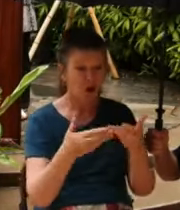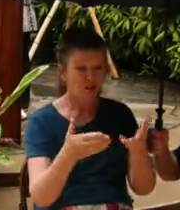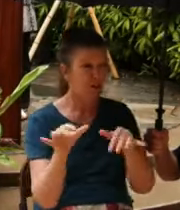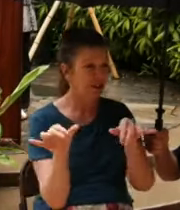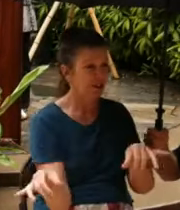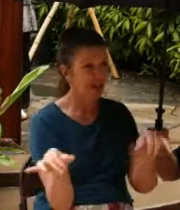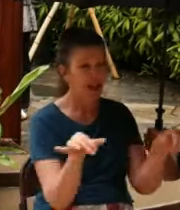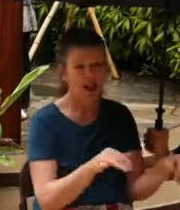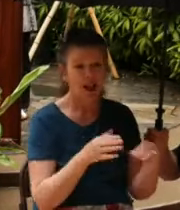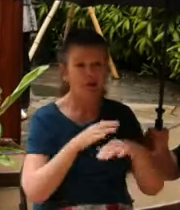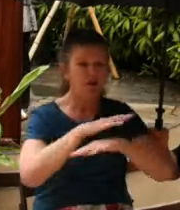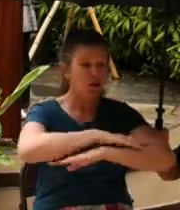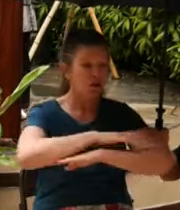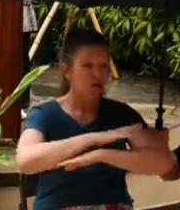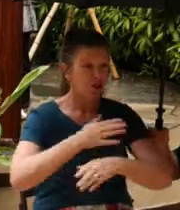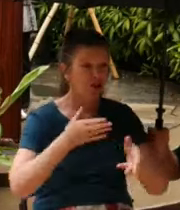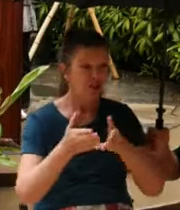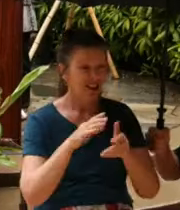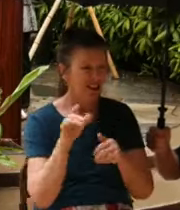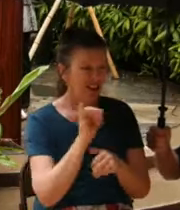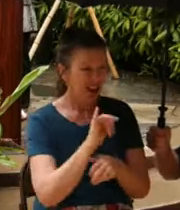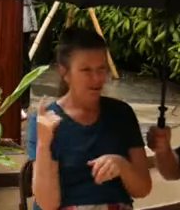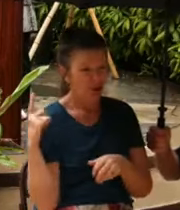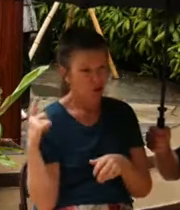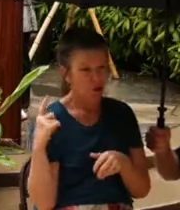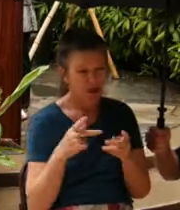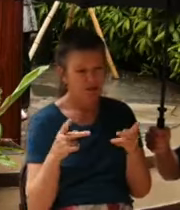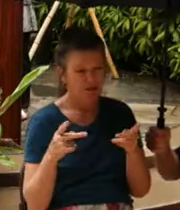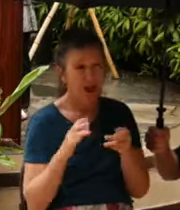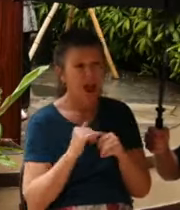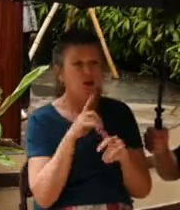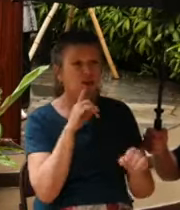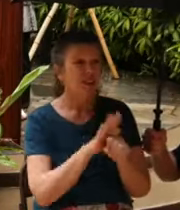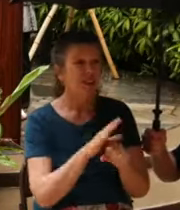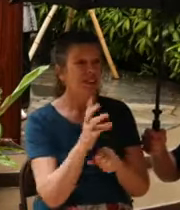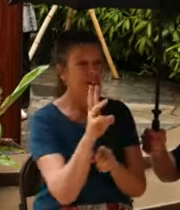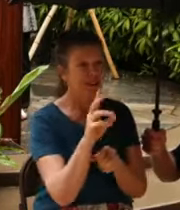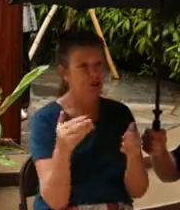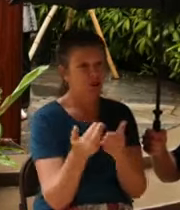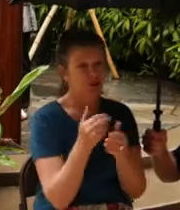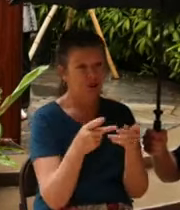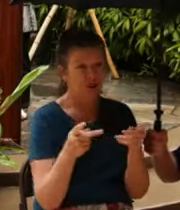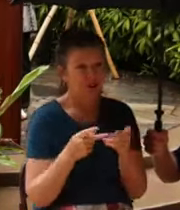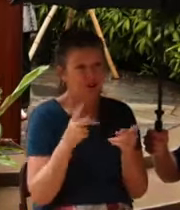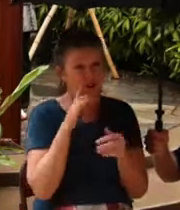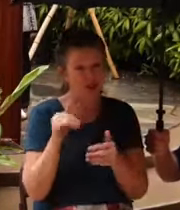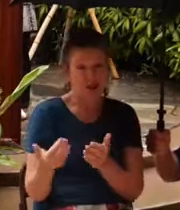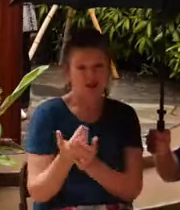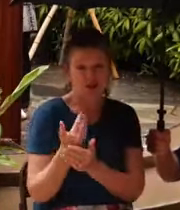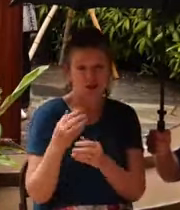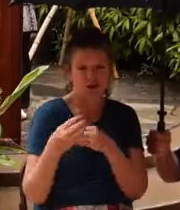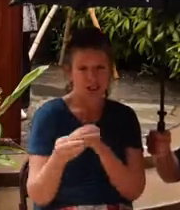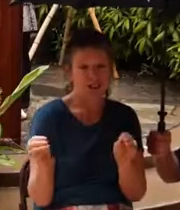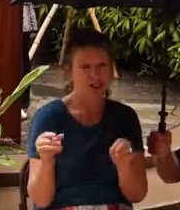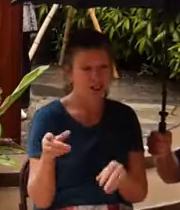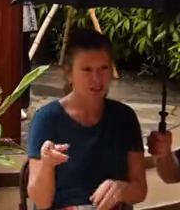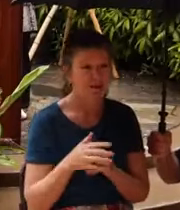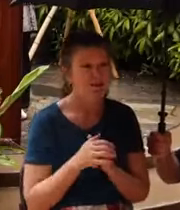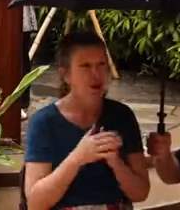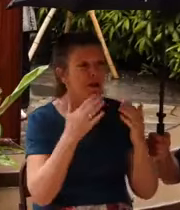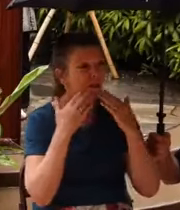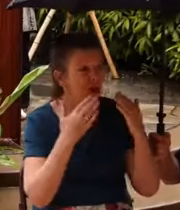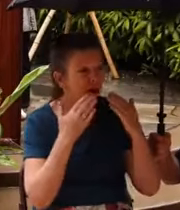as our Lihue location, and we are dedicating 6 new positions to this new facility.